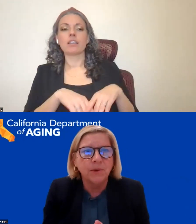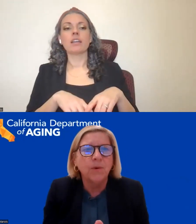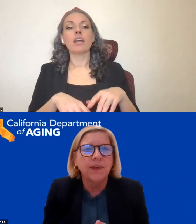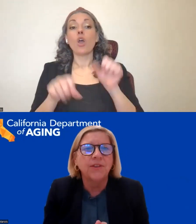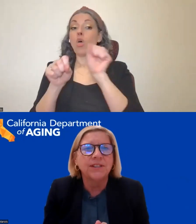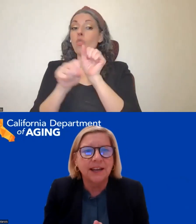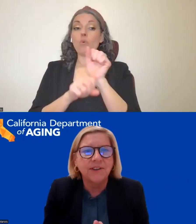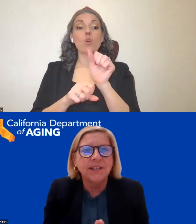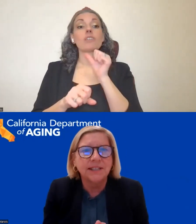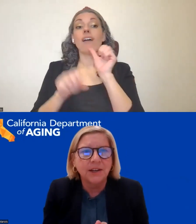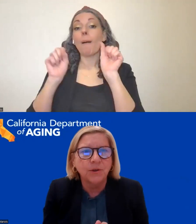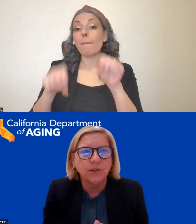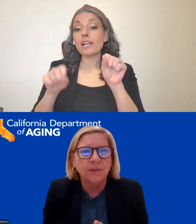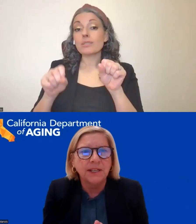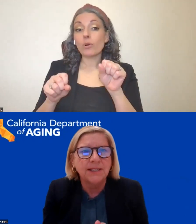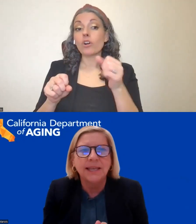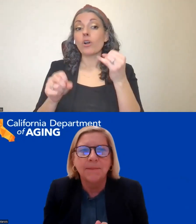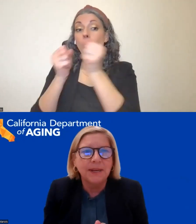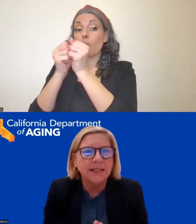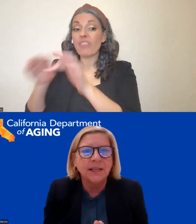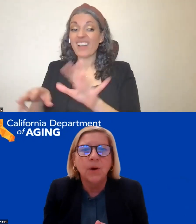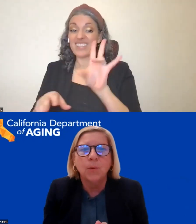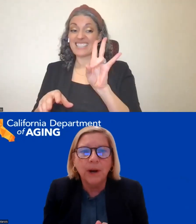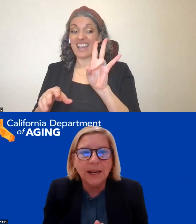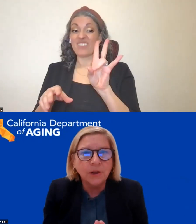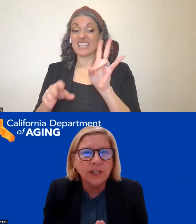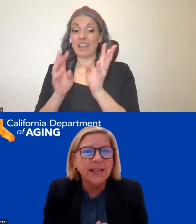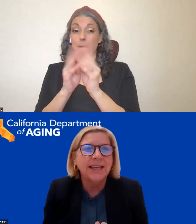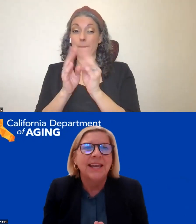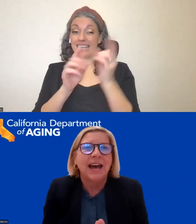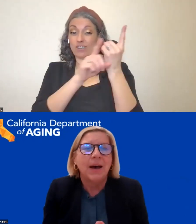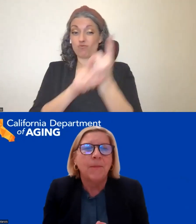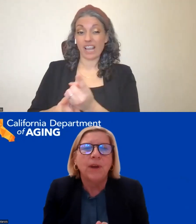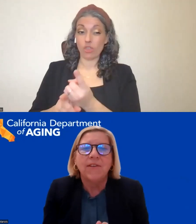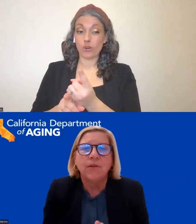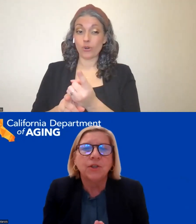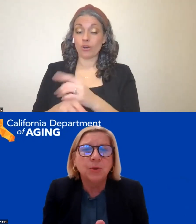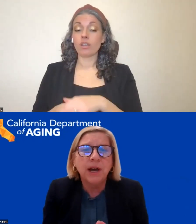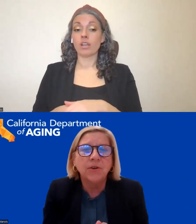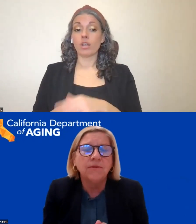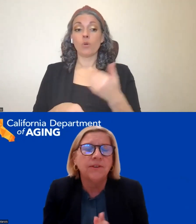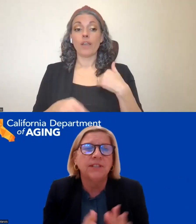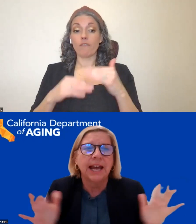possible without the 7 stakeholder committees that meet regularly. We have over